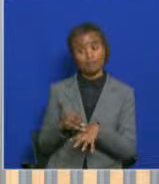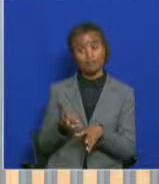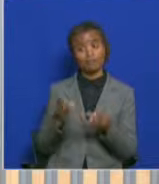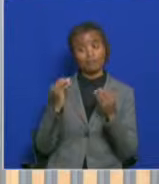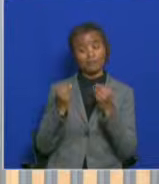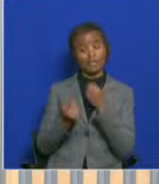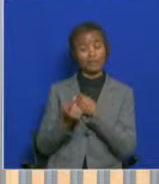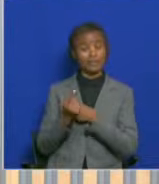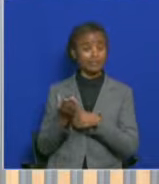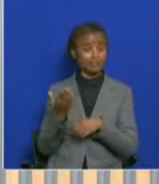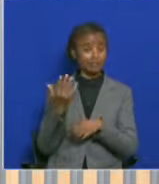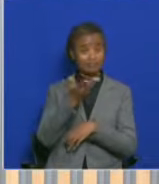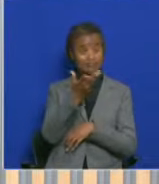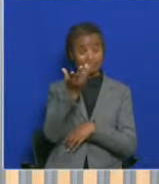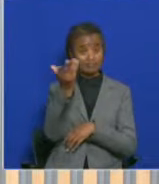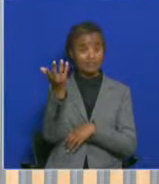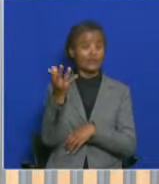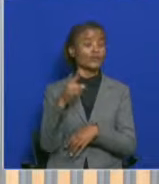Mr. Chaskalsin